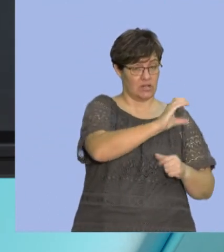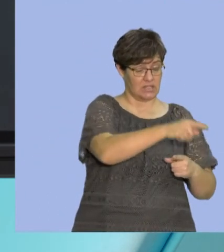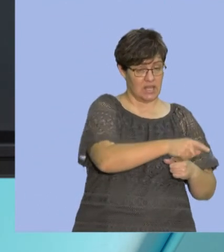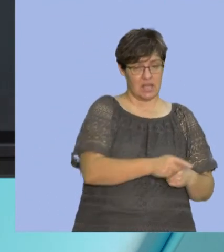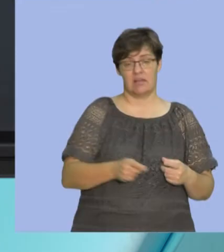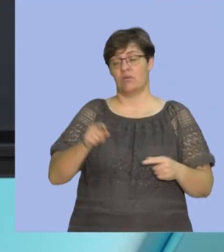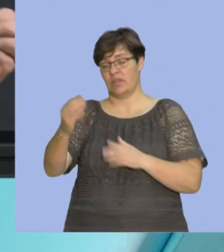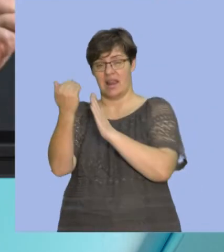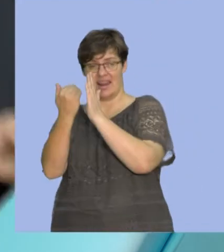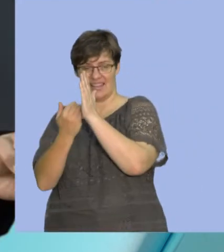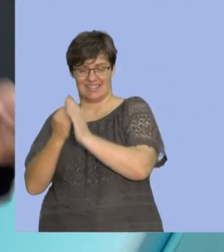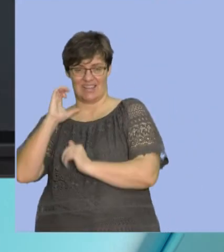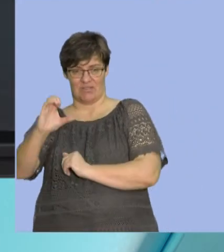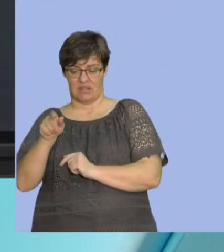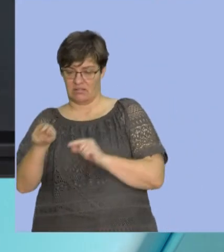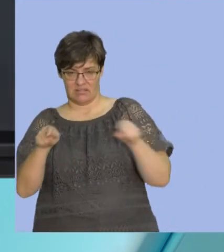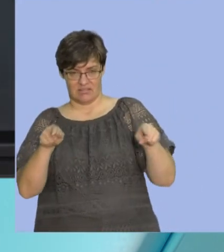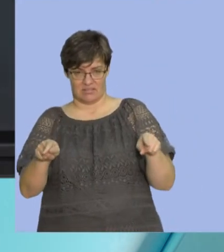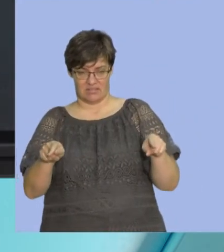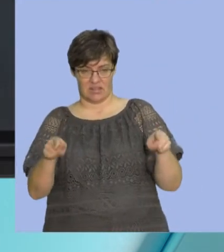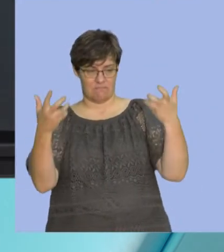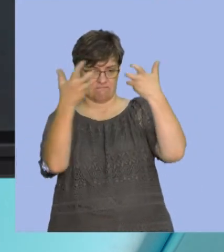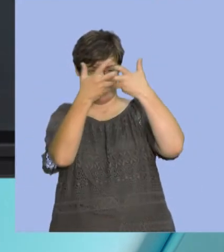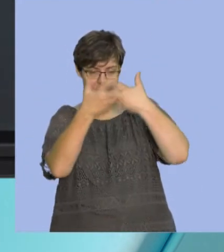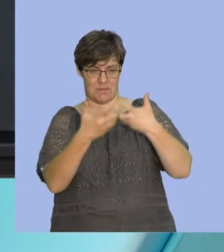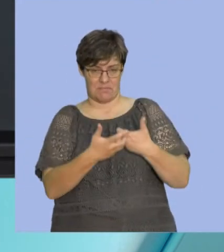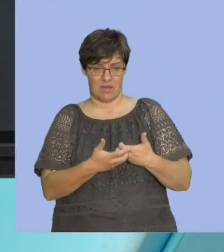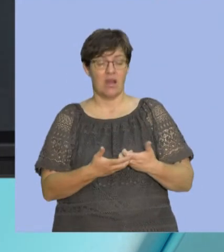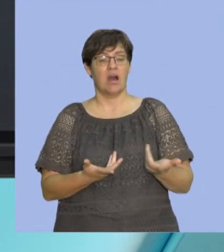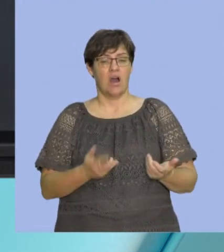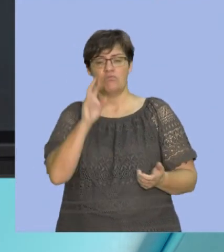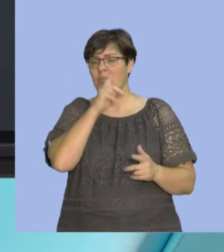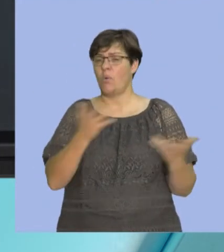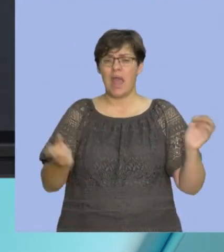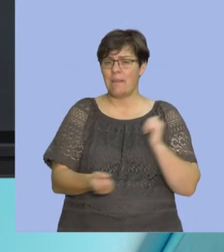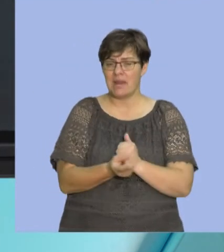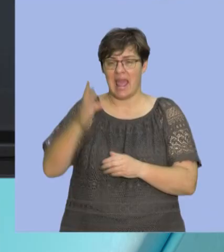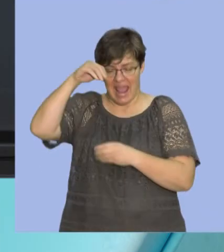my creditor's list. Remember, it's the internal